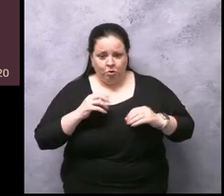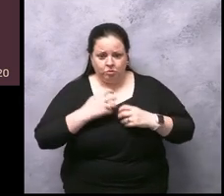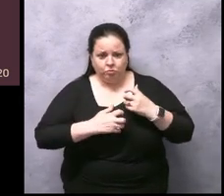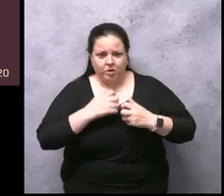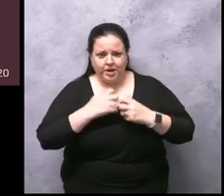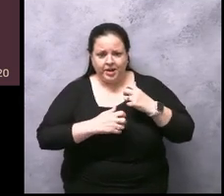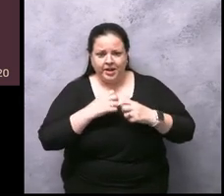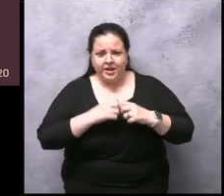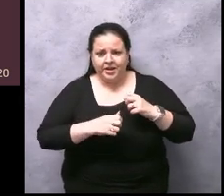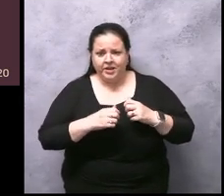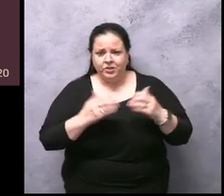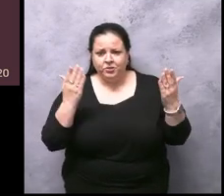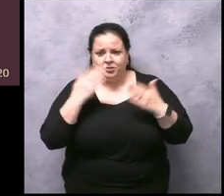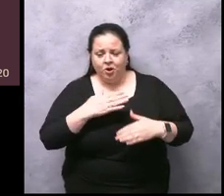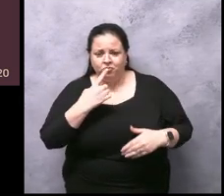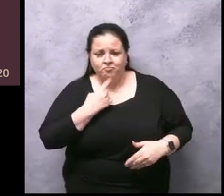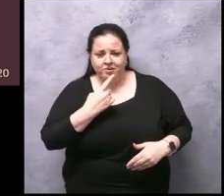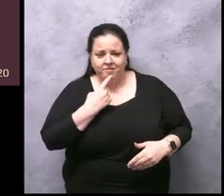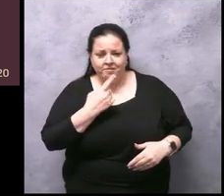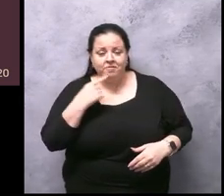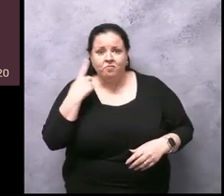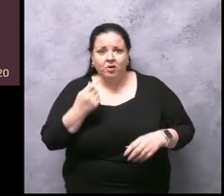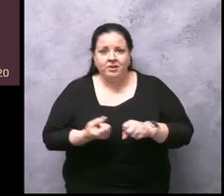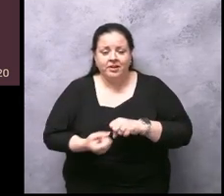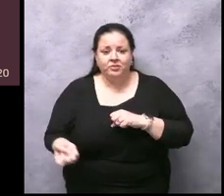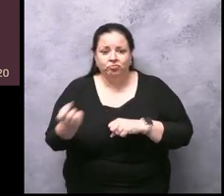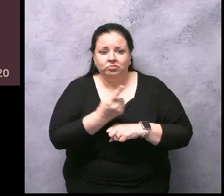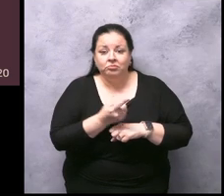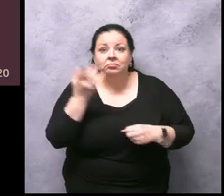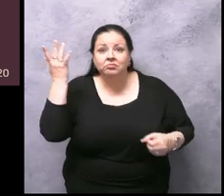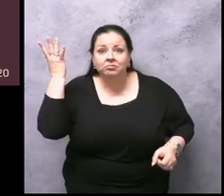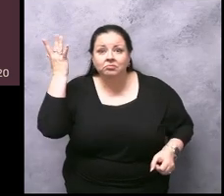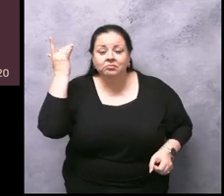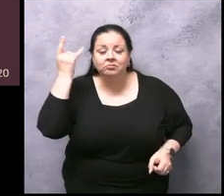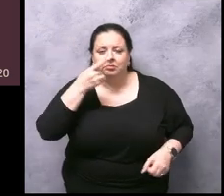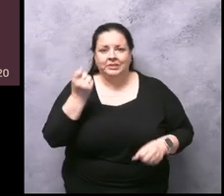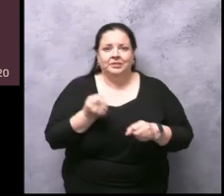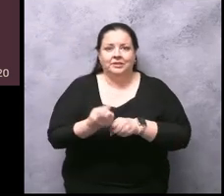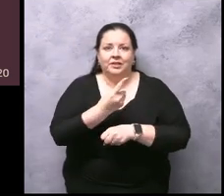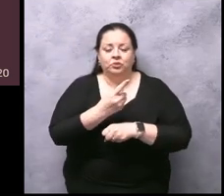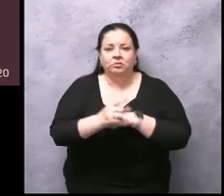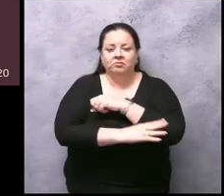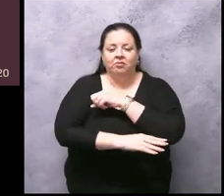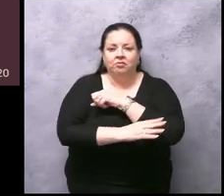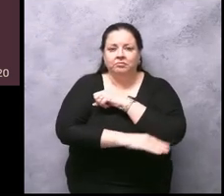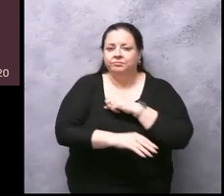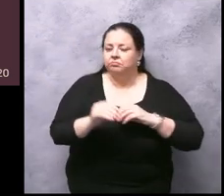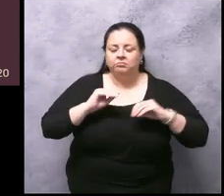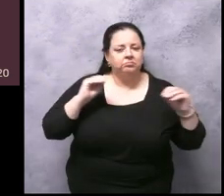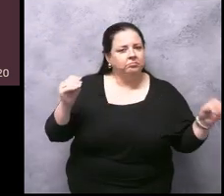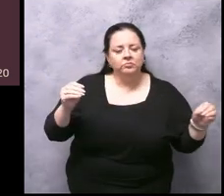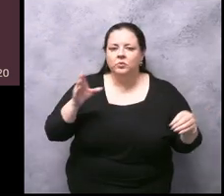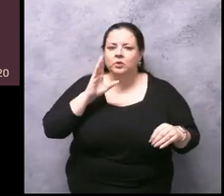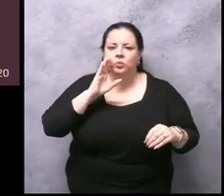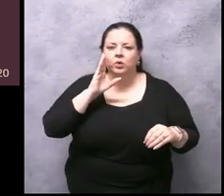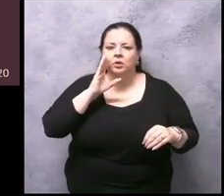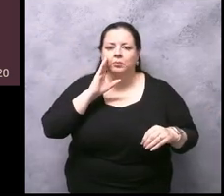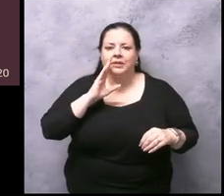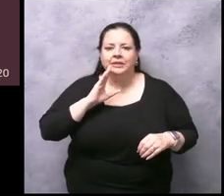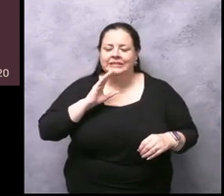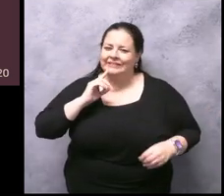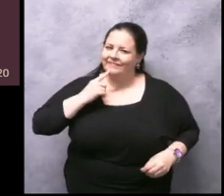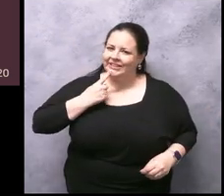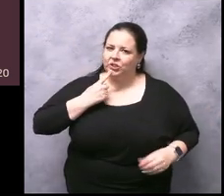dark red on the map for next year, and that is because for next fall, none of the schools are projected to be severely under